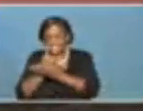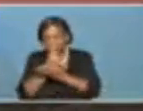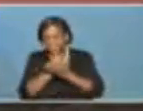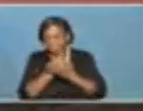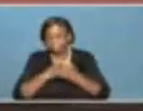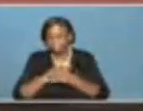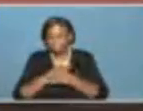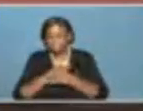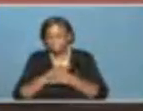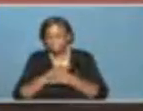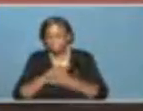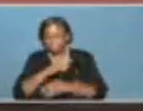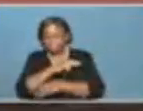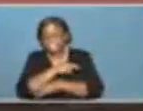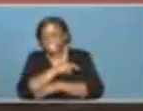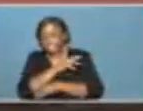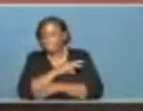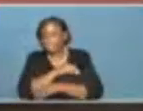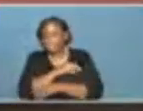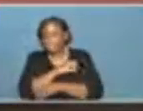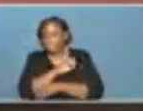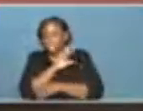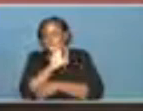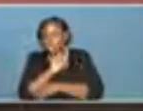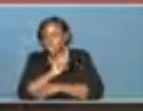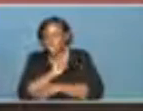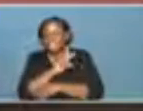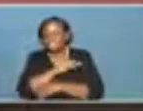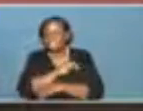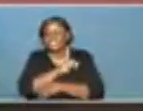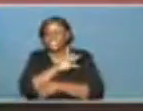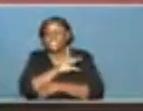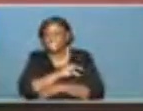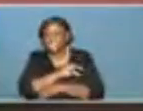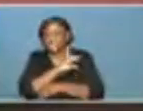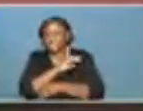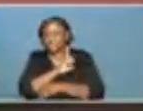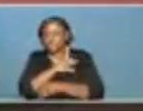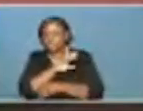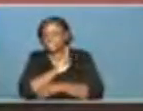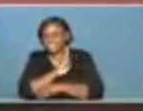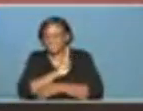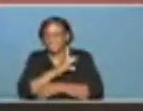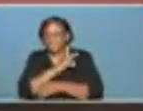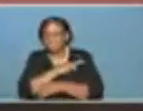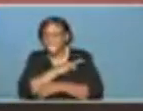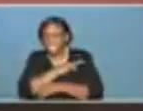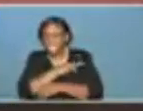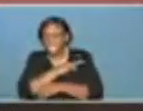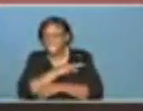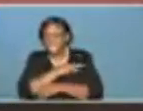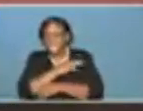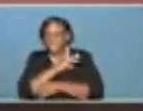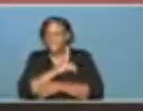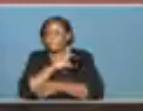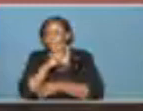persons would be Pastor Rakeno Moncur, Reverend T.G. Morrison, Reverend Diana Francis, Pastor Mario Moxie,